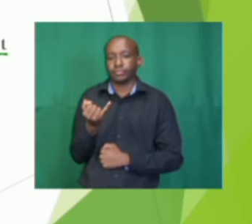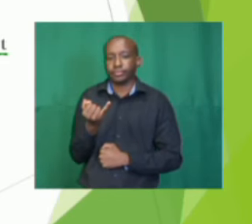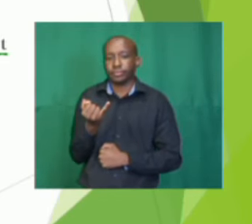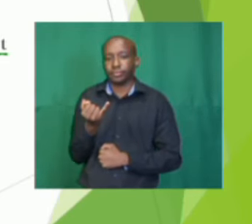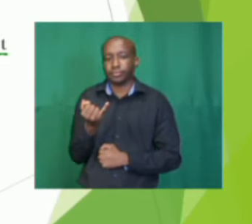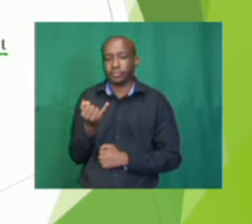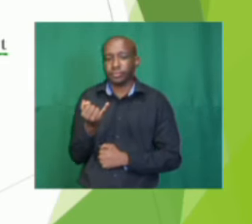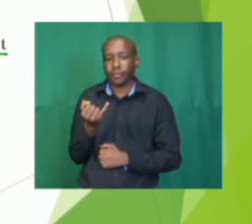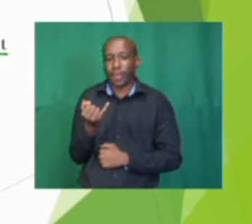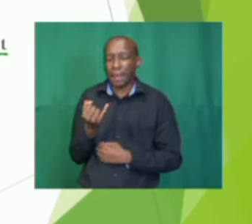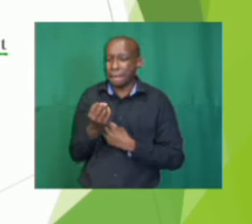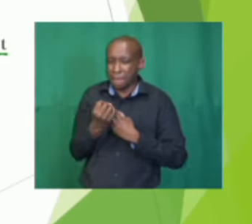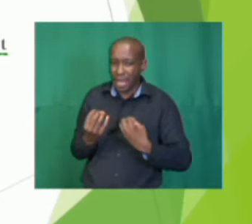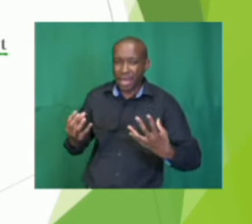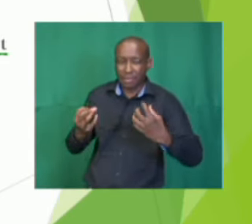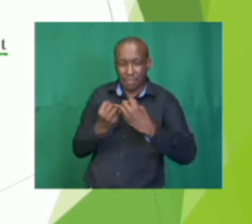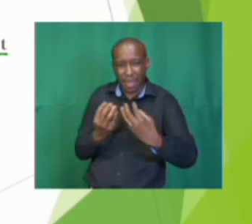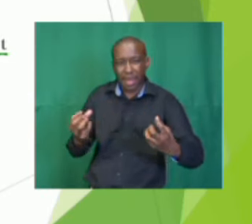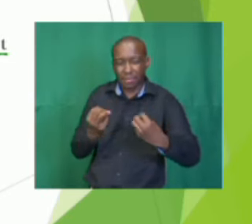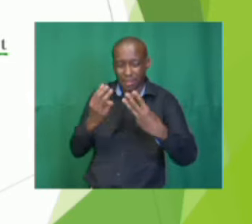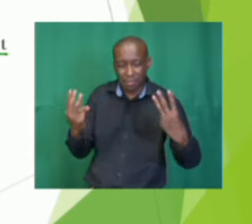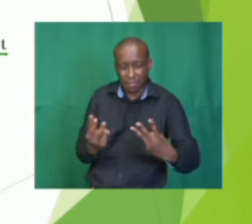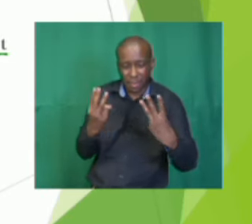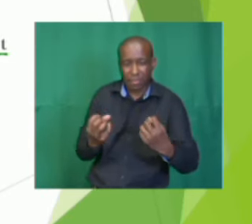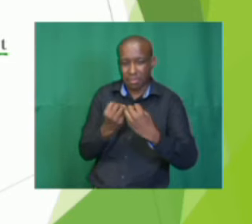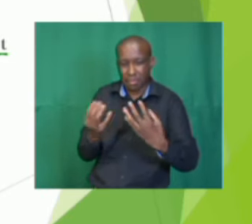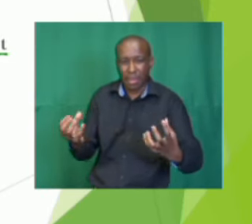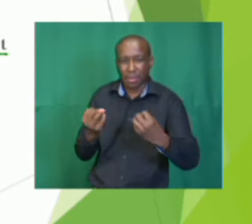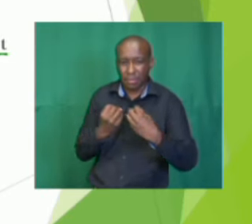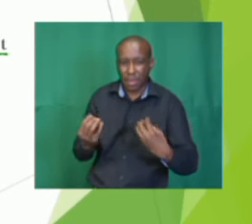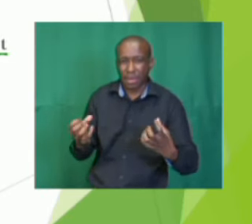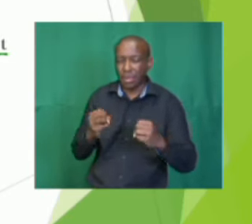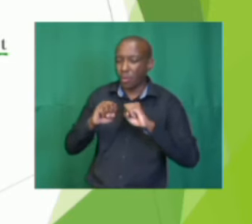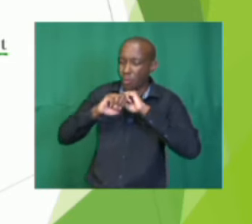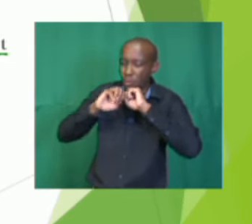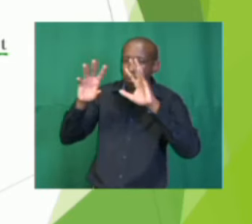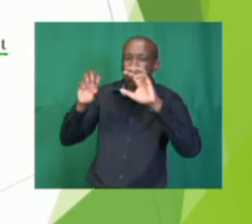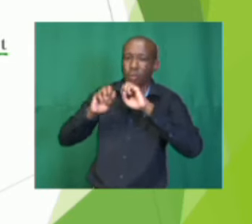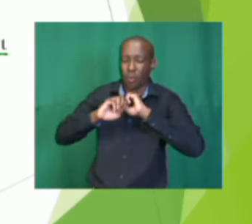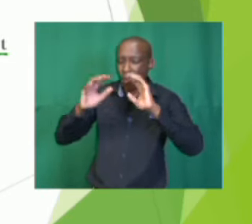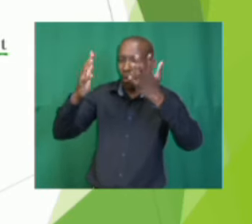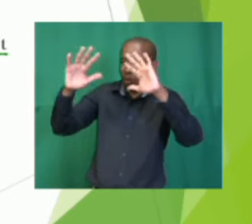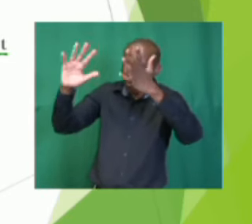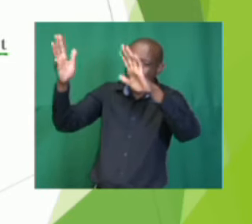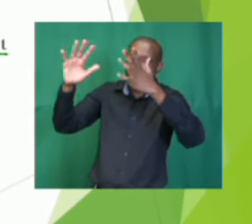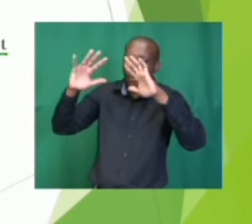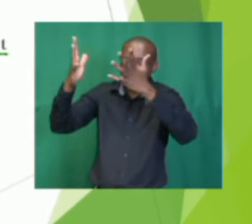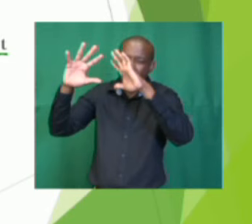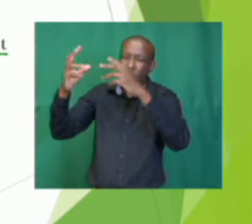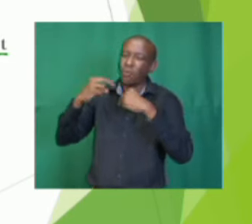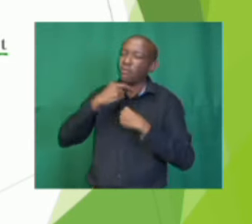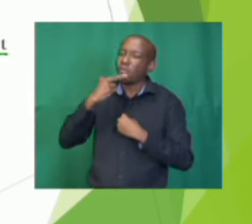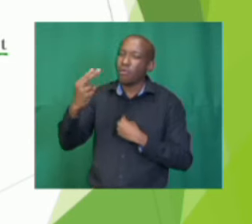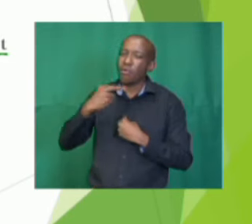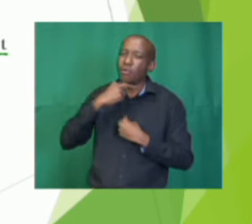along, the multitudes who were with Jesus Christ started shouting praises with a loud voice,